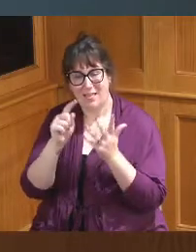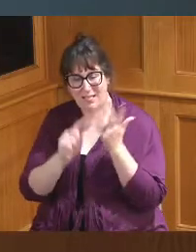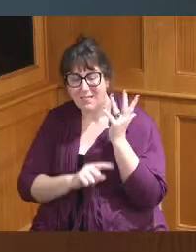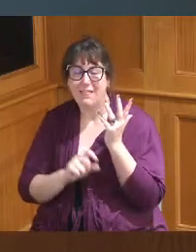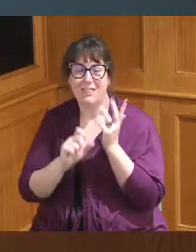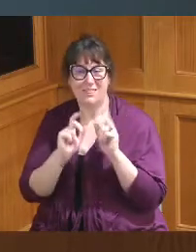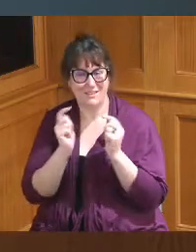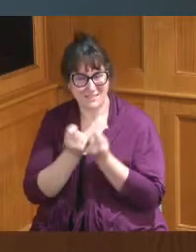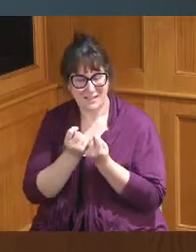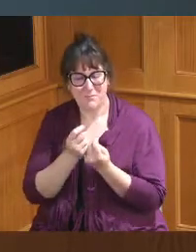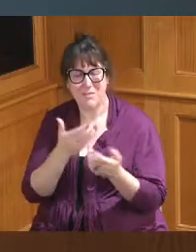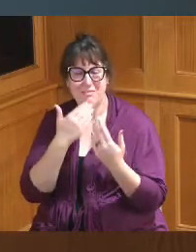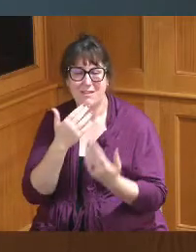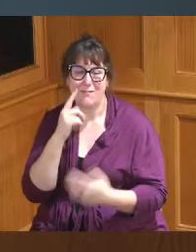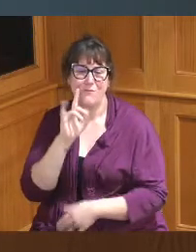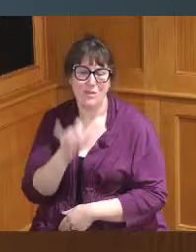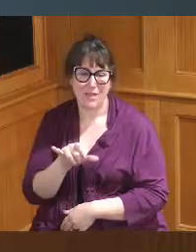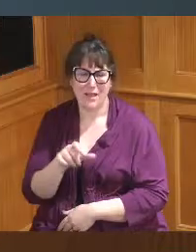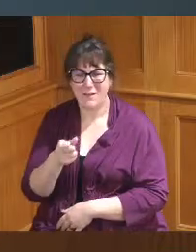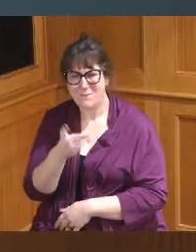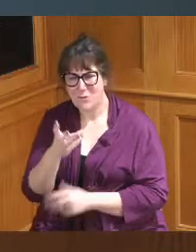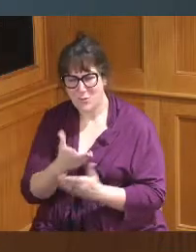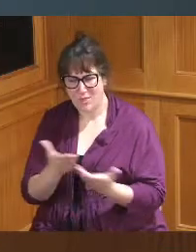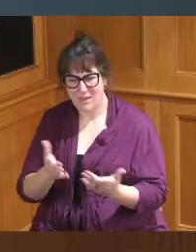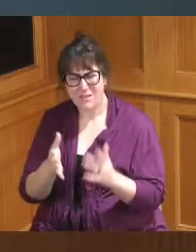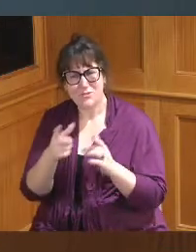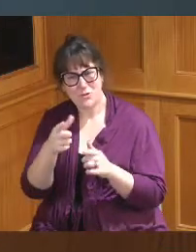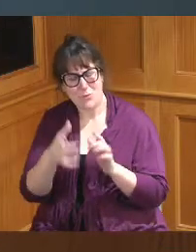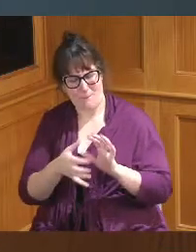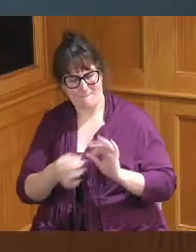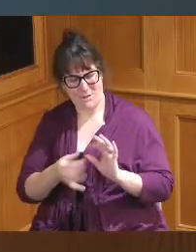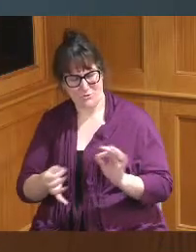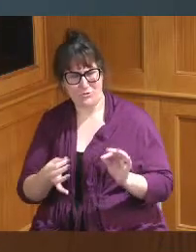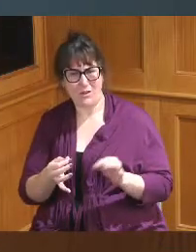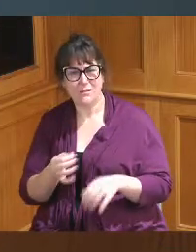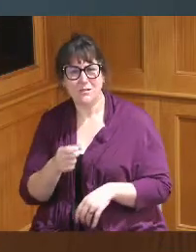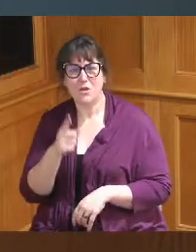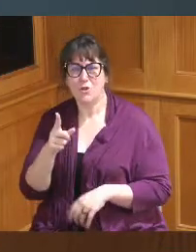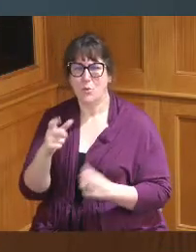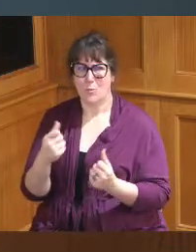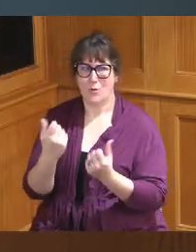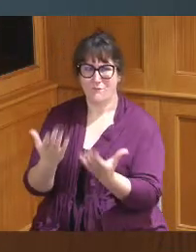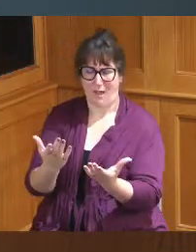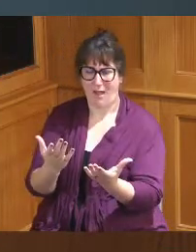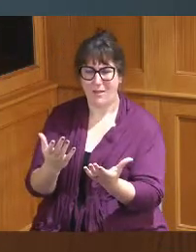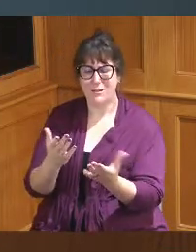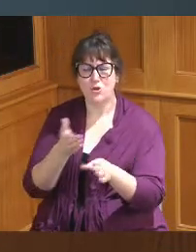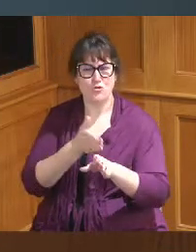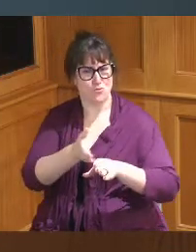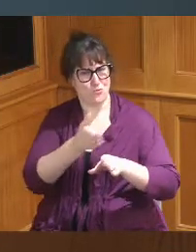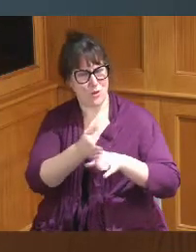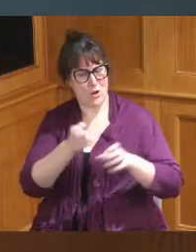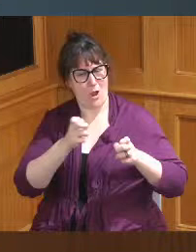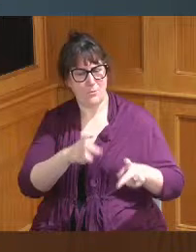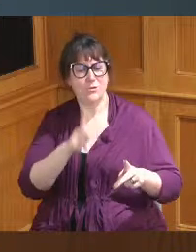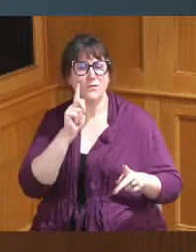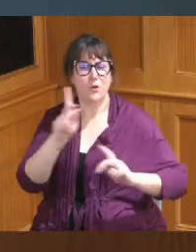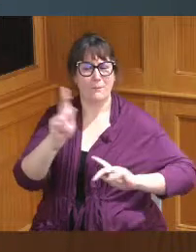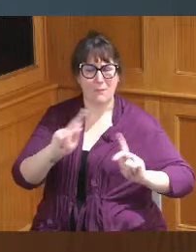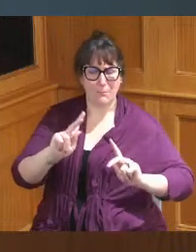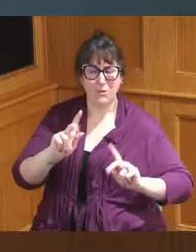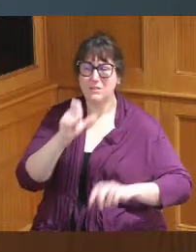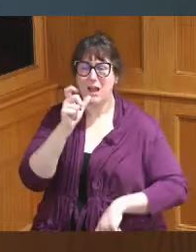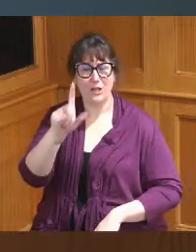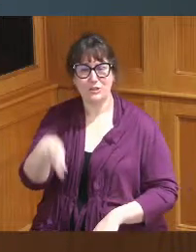program. Couple things. So you mentioned that you're providing career opportunities for individuals. It's not